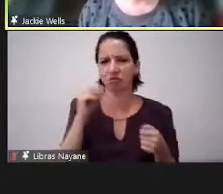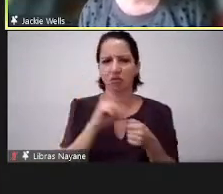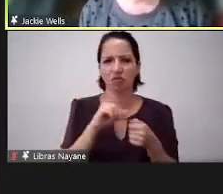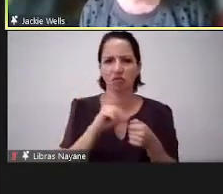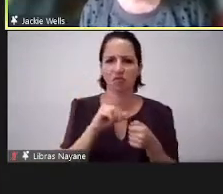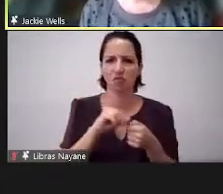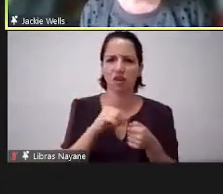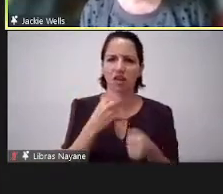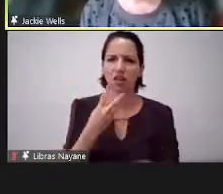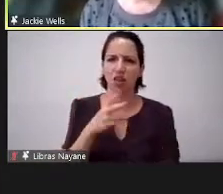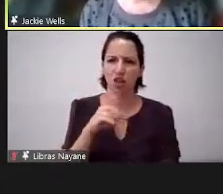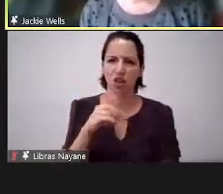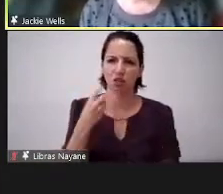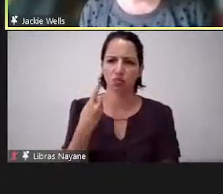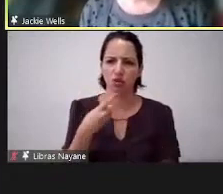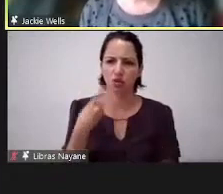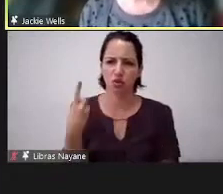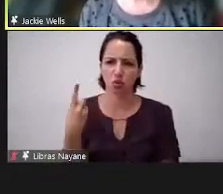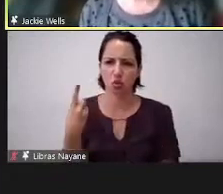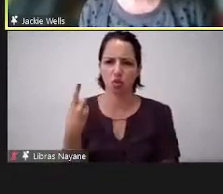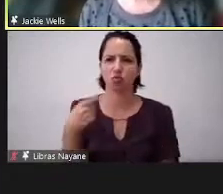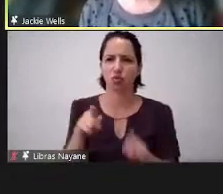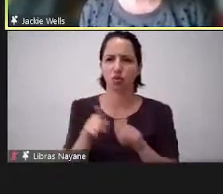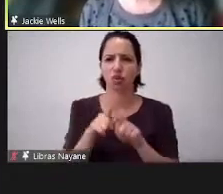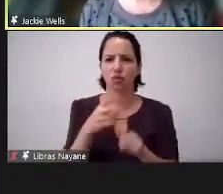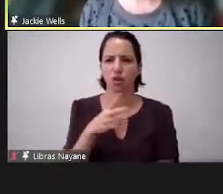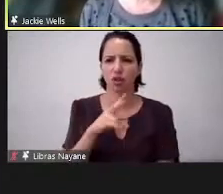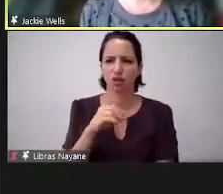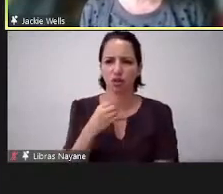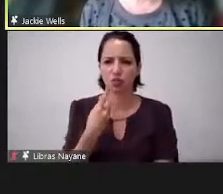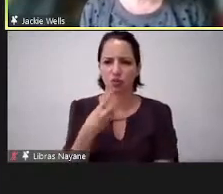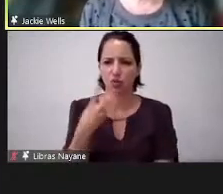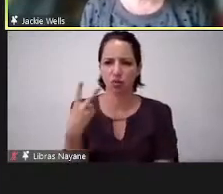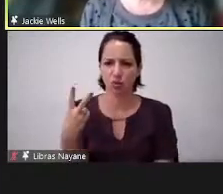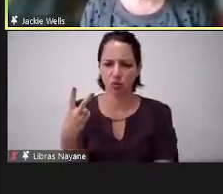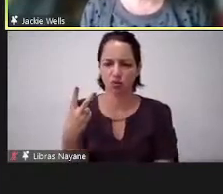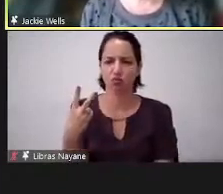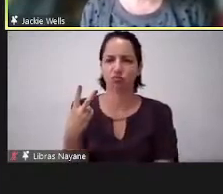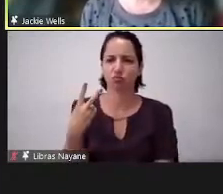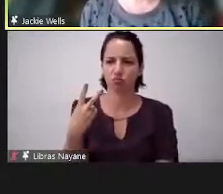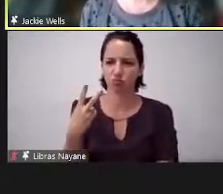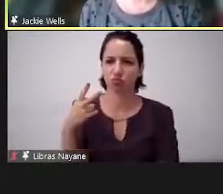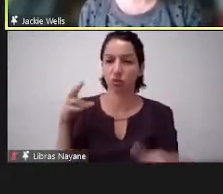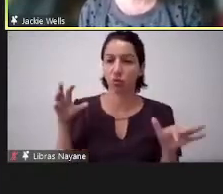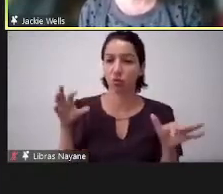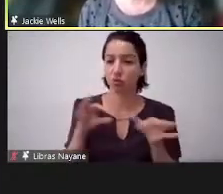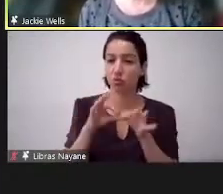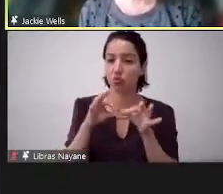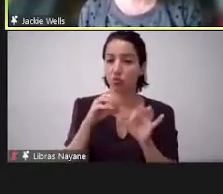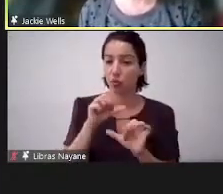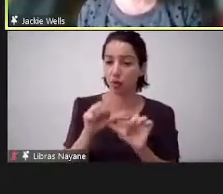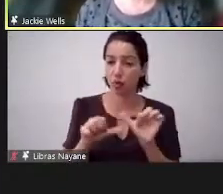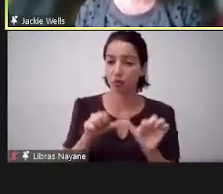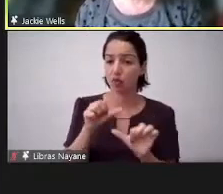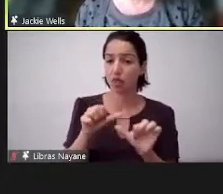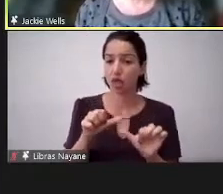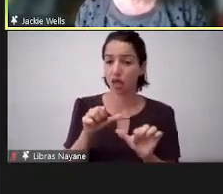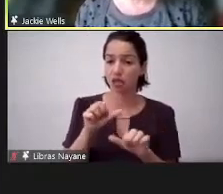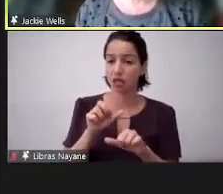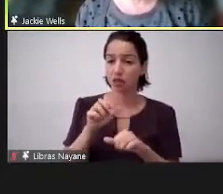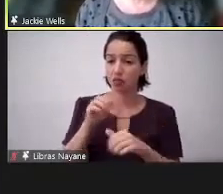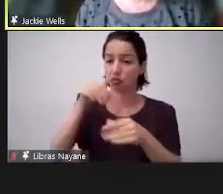coincided with a change of government and the introduction of austerity measures in the UK.